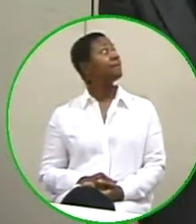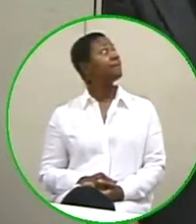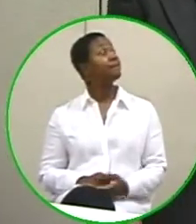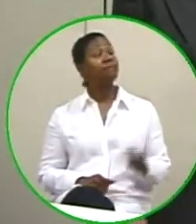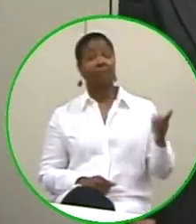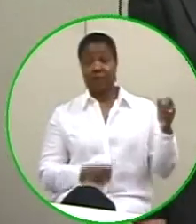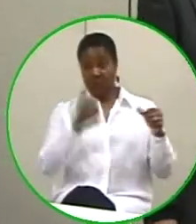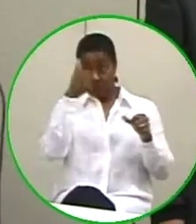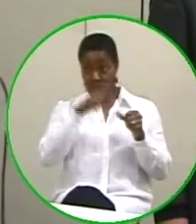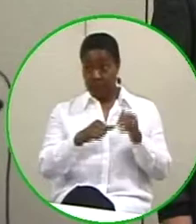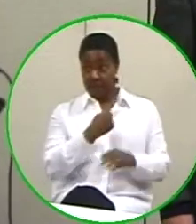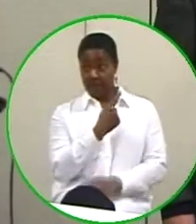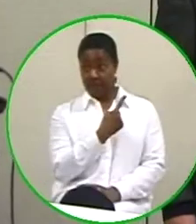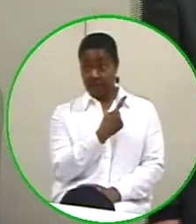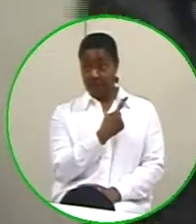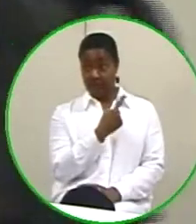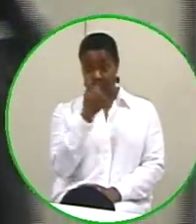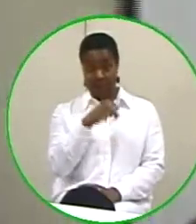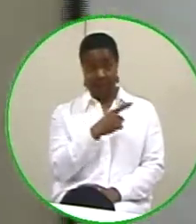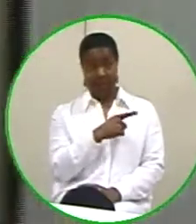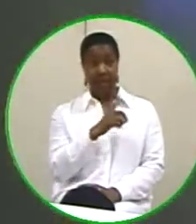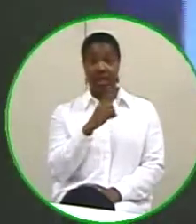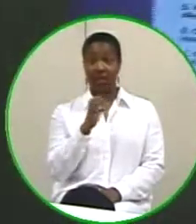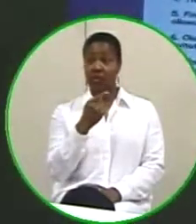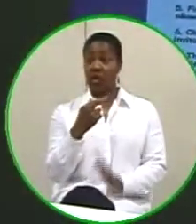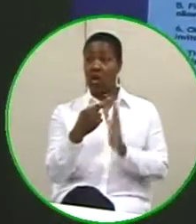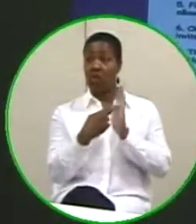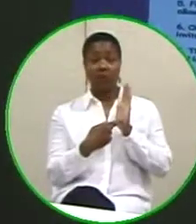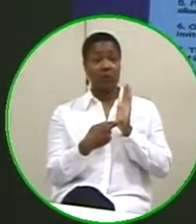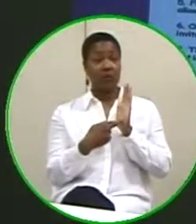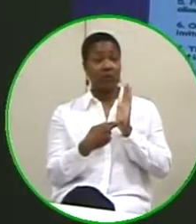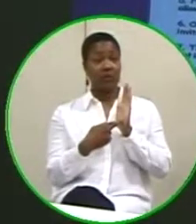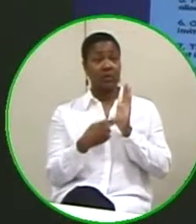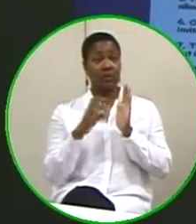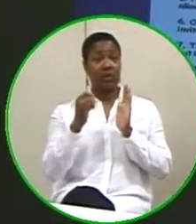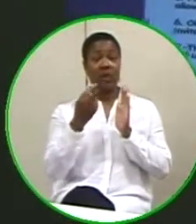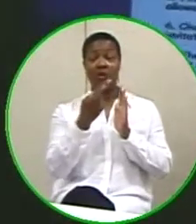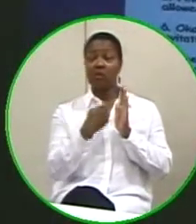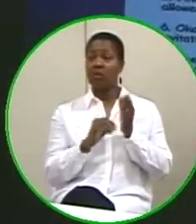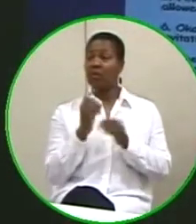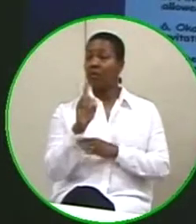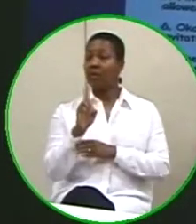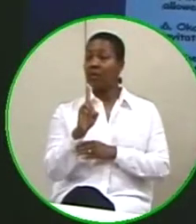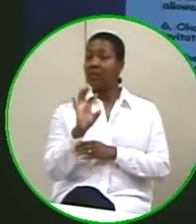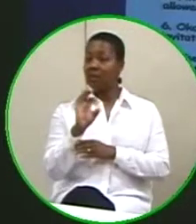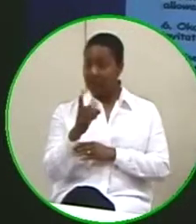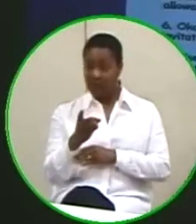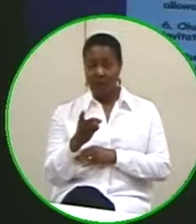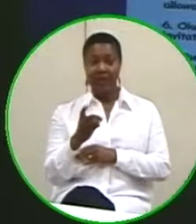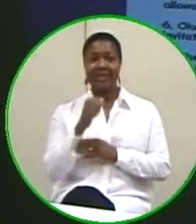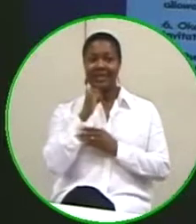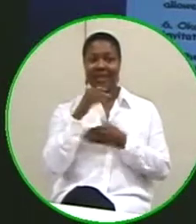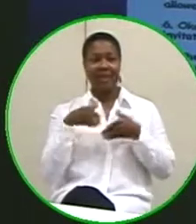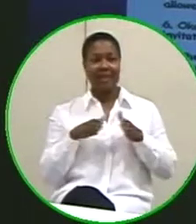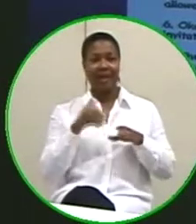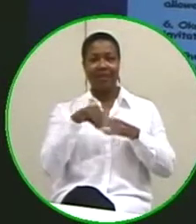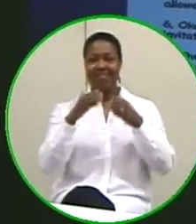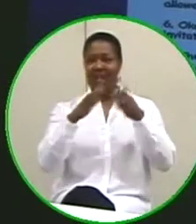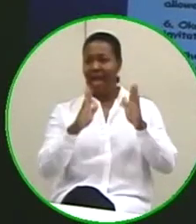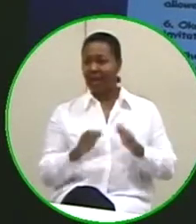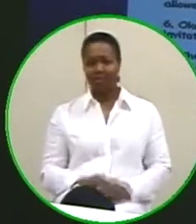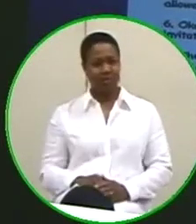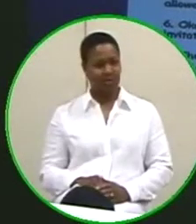Do you remember this one? Dog rules. Dog rule number 1, the dog is not allowed in the